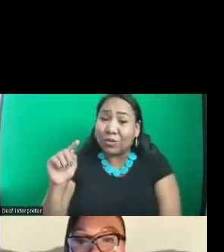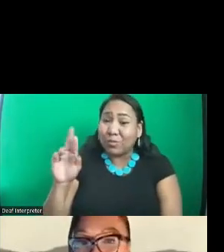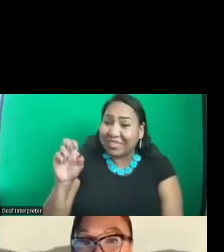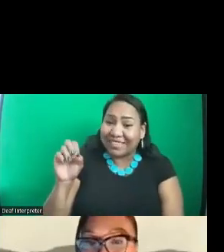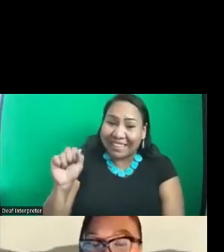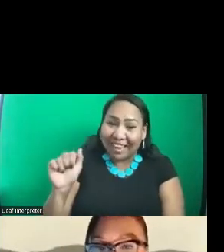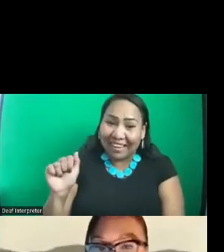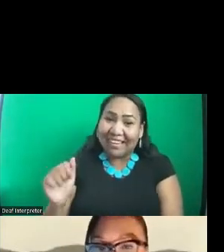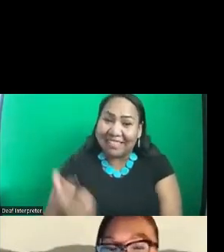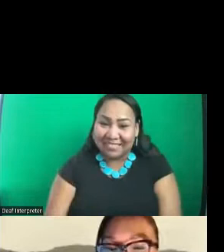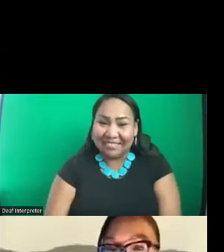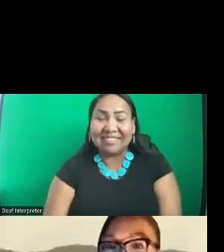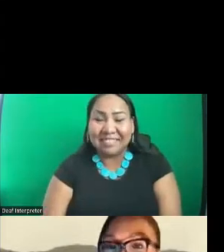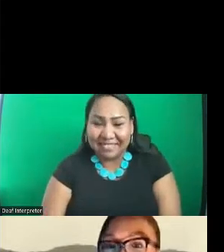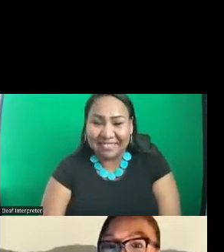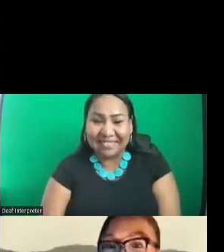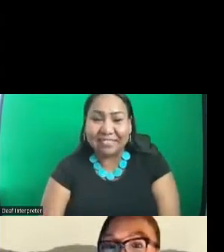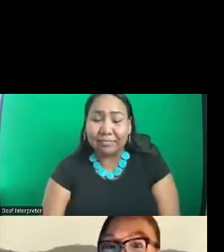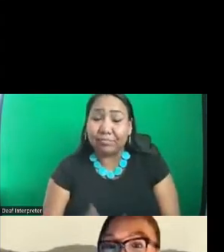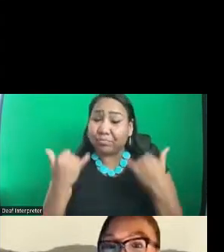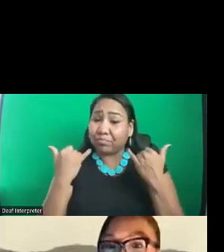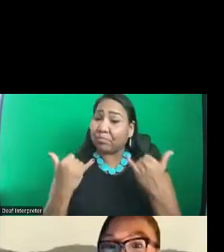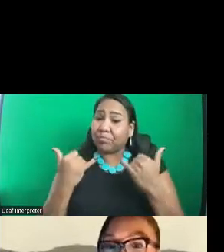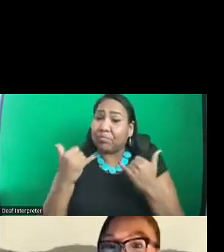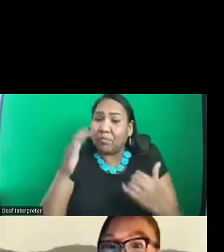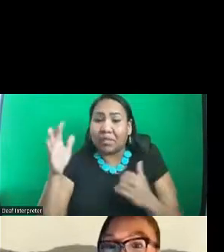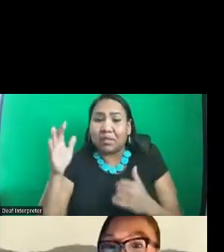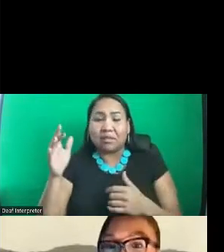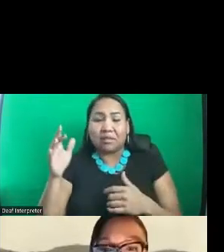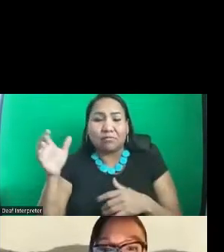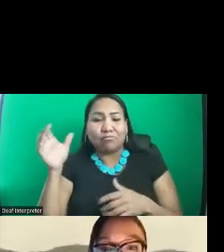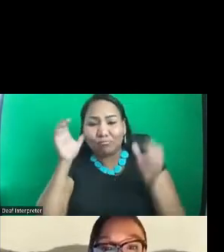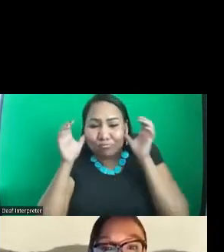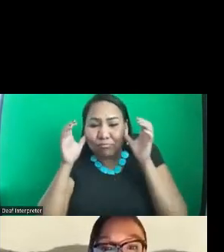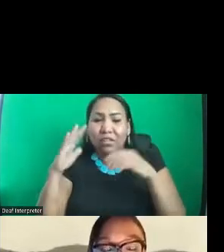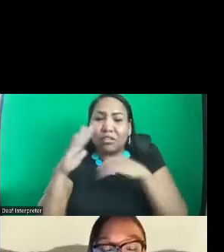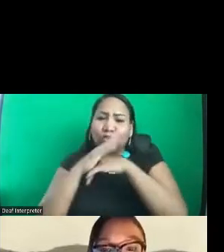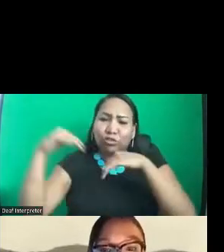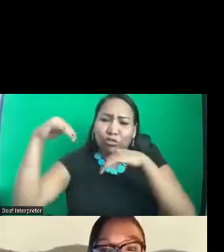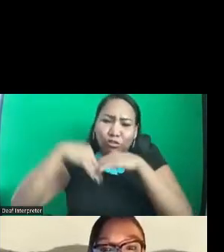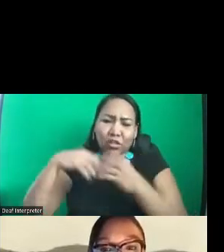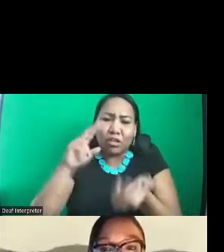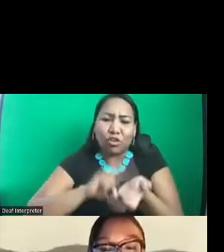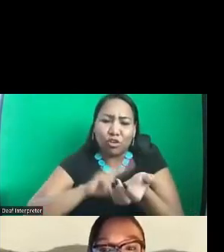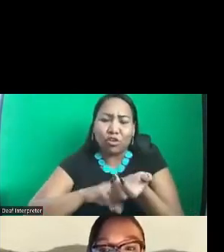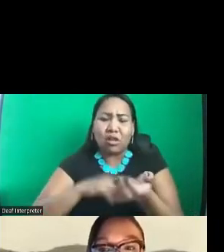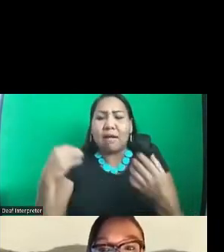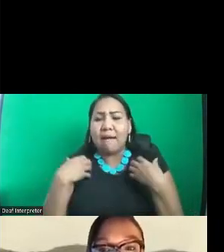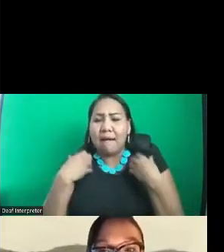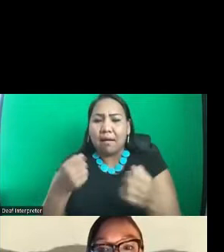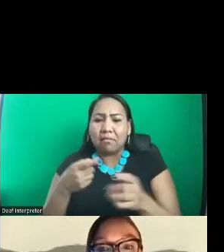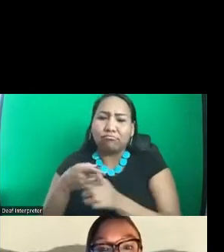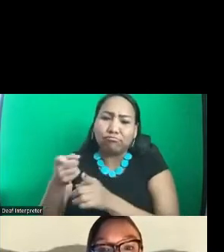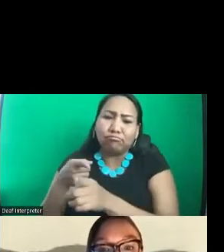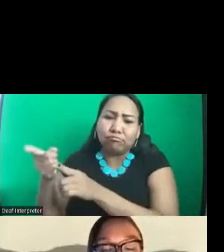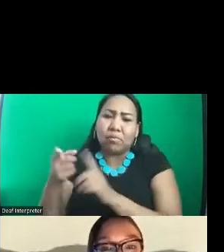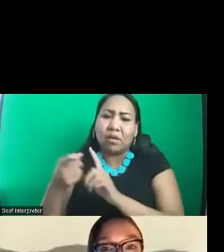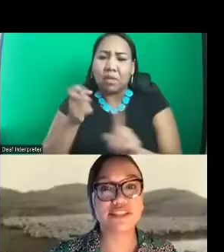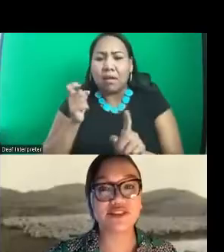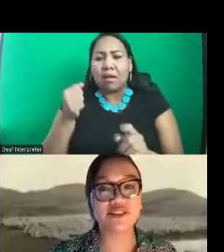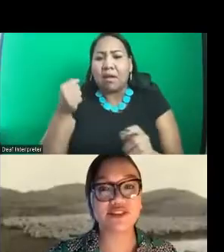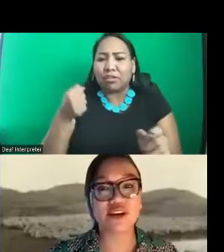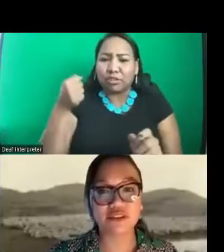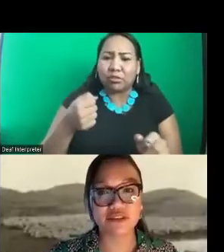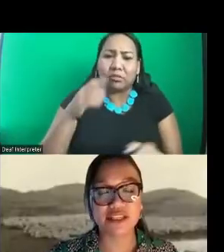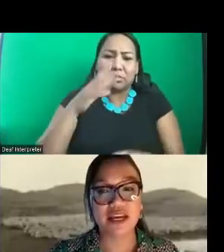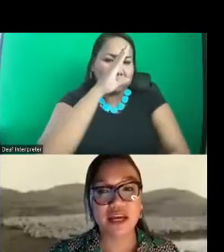So today you will hear about indigenizing nursing and health careers from an elder and a son, from workers and mothers, from college students